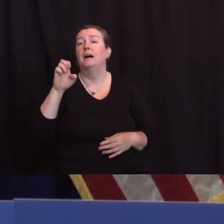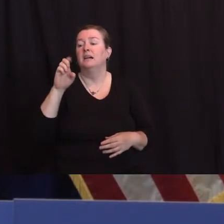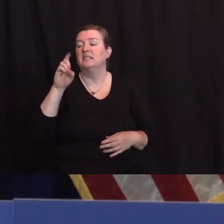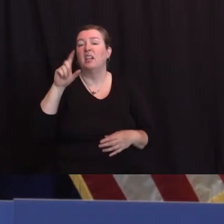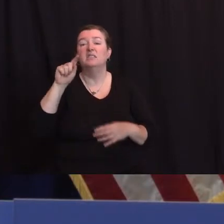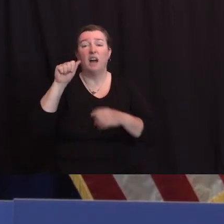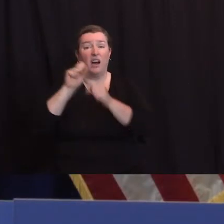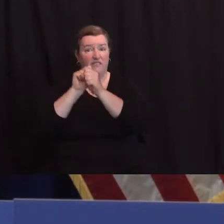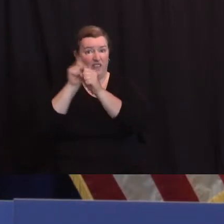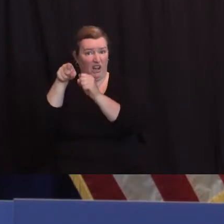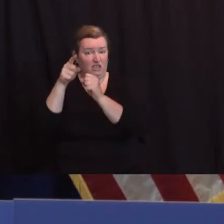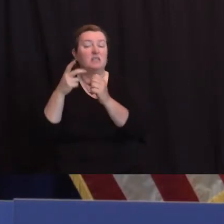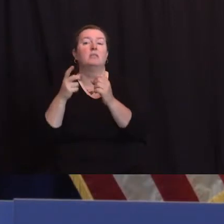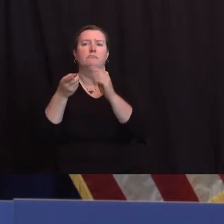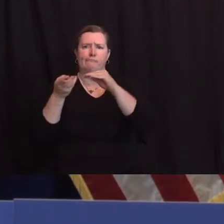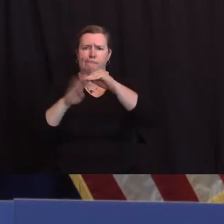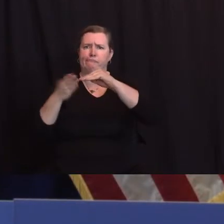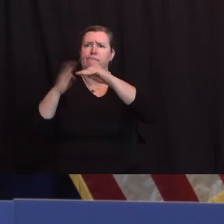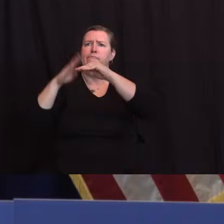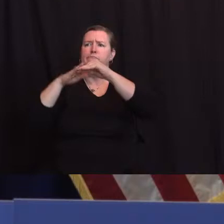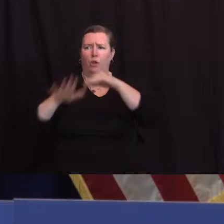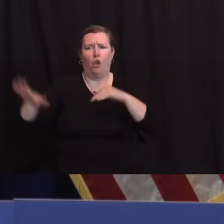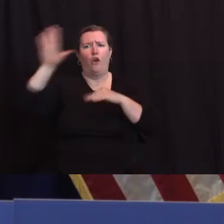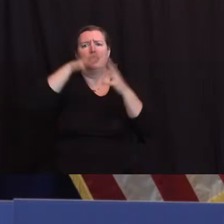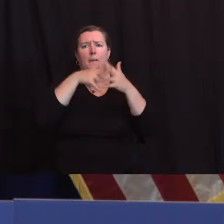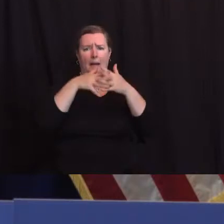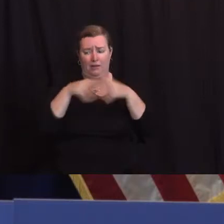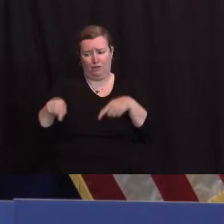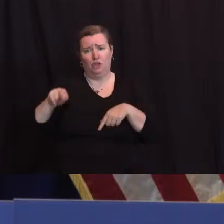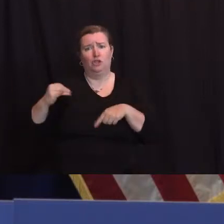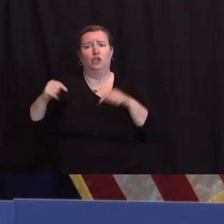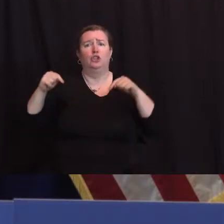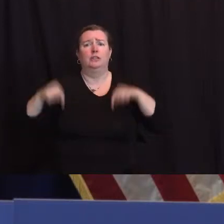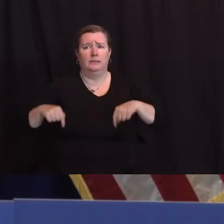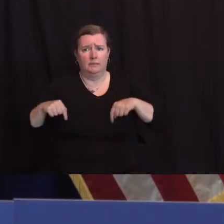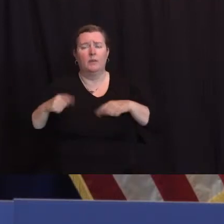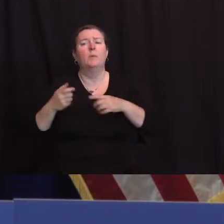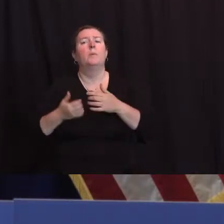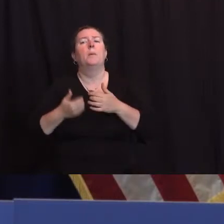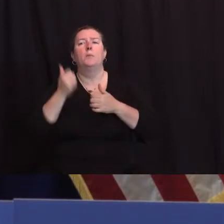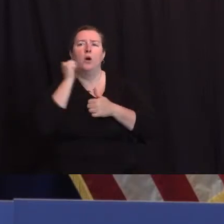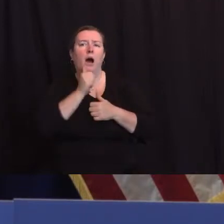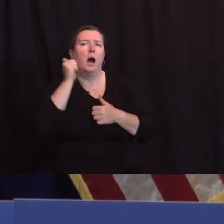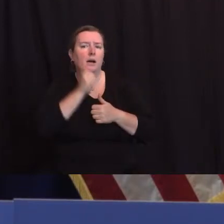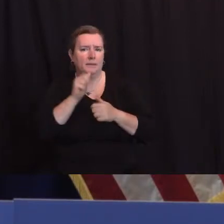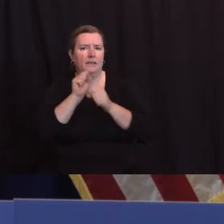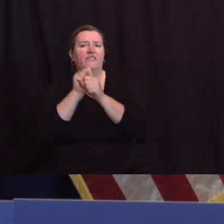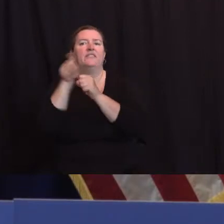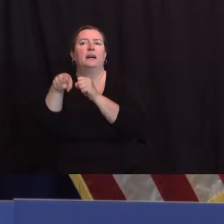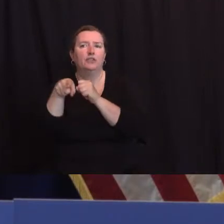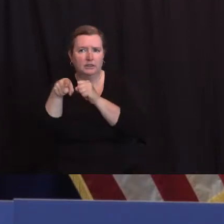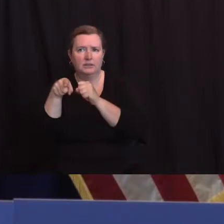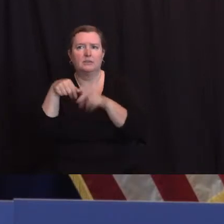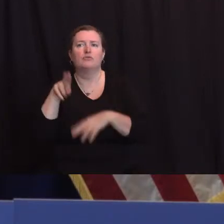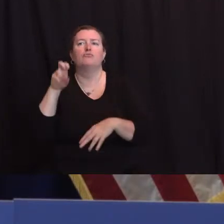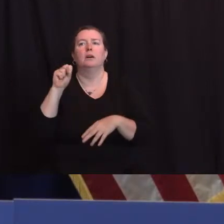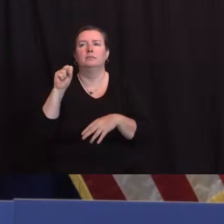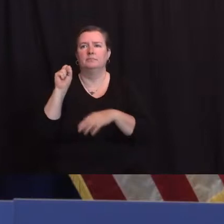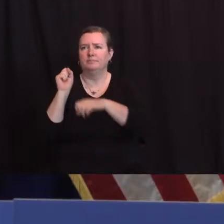nation and our state. The Delta variant is now the most common variant in the United States, surpassing the Alpha